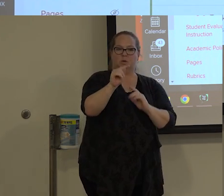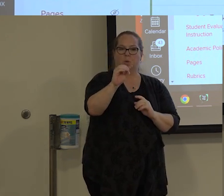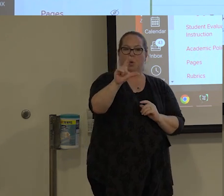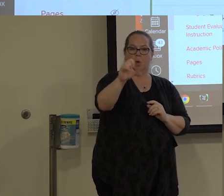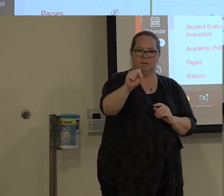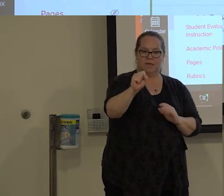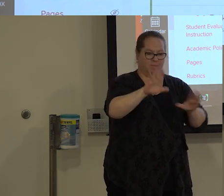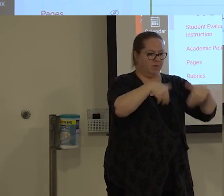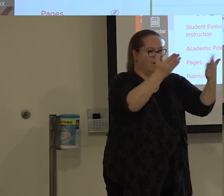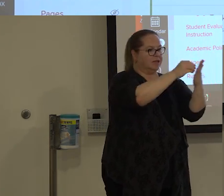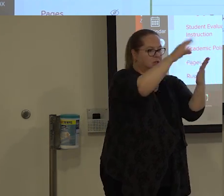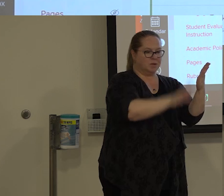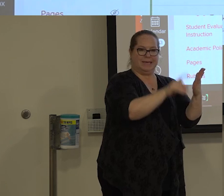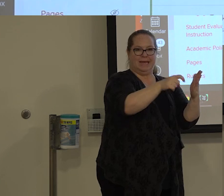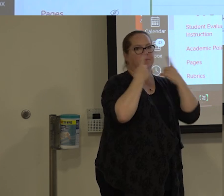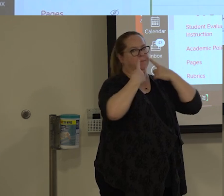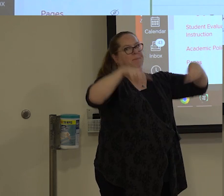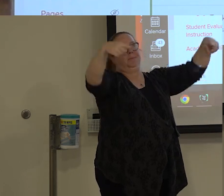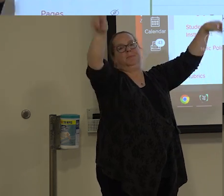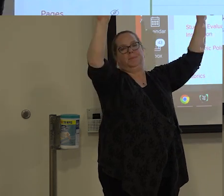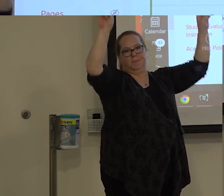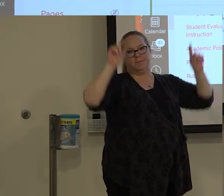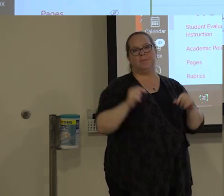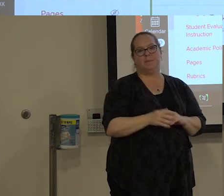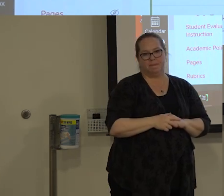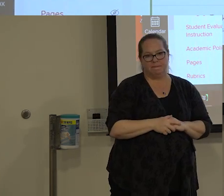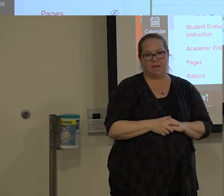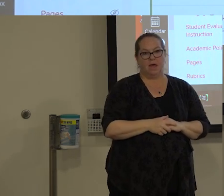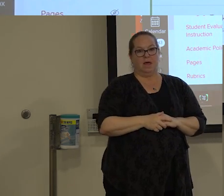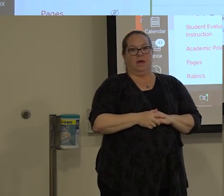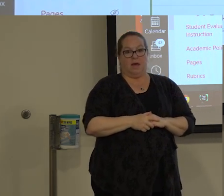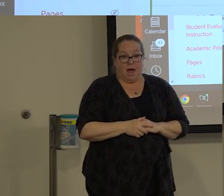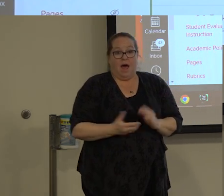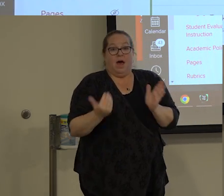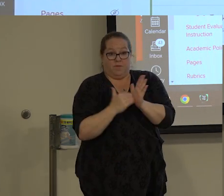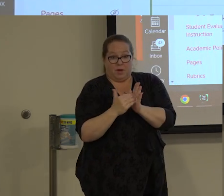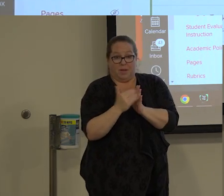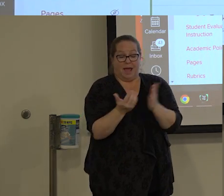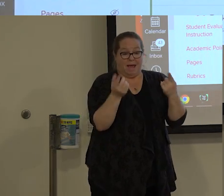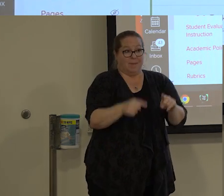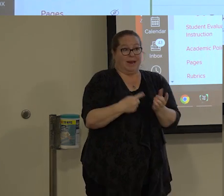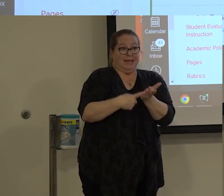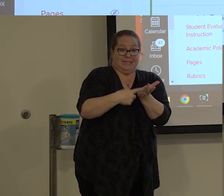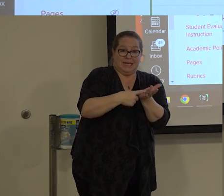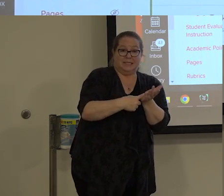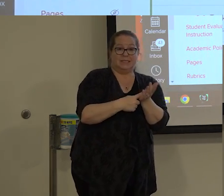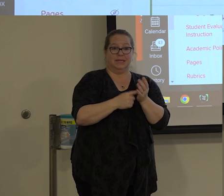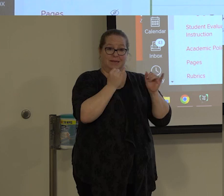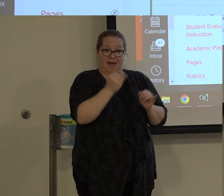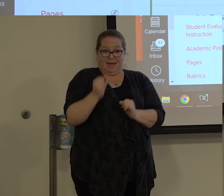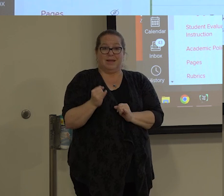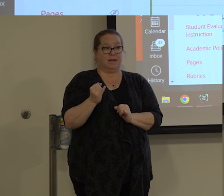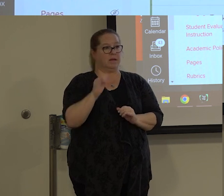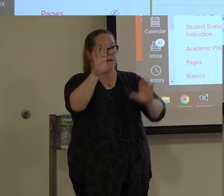provide students with what they need to successfully learn French. Frequently when I talk about individualized instruction courses, unless I'm